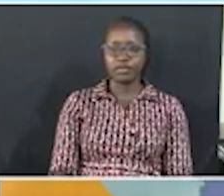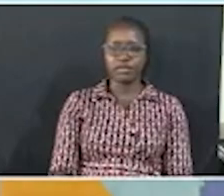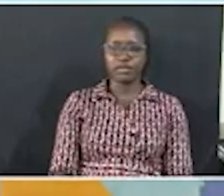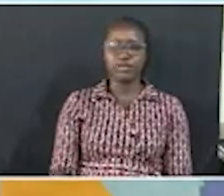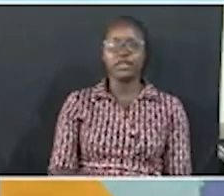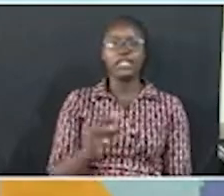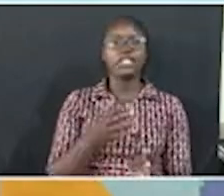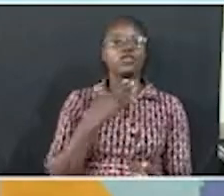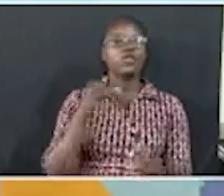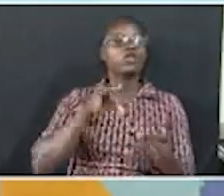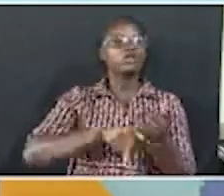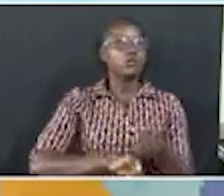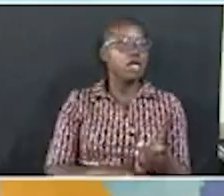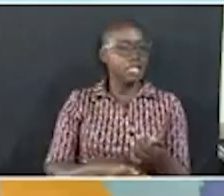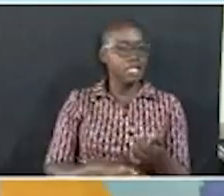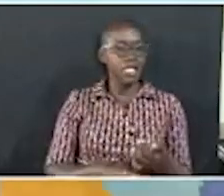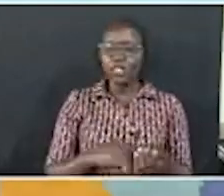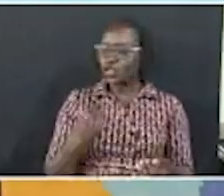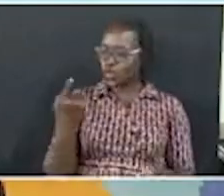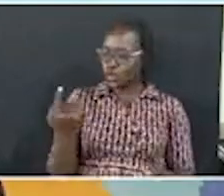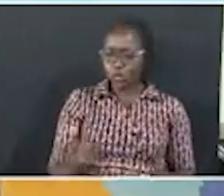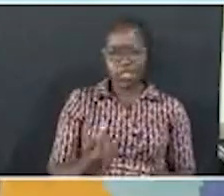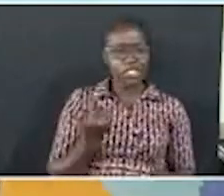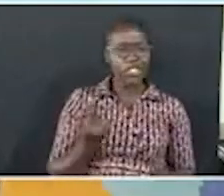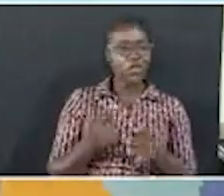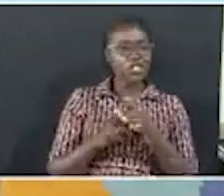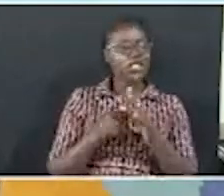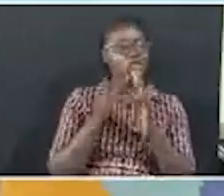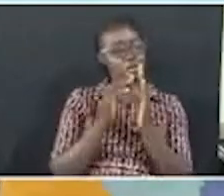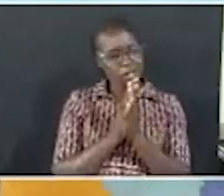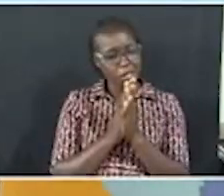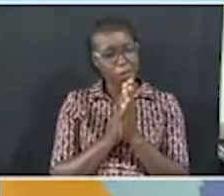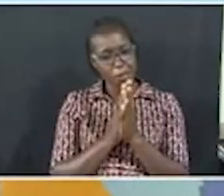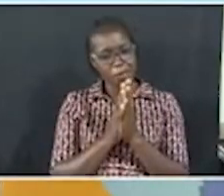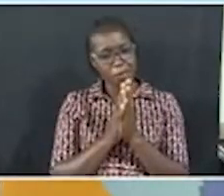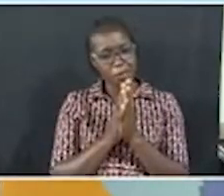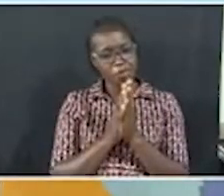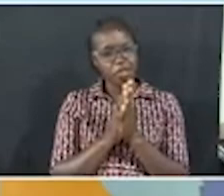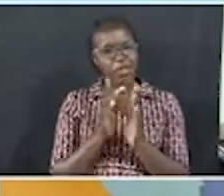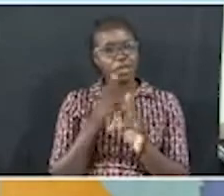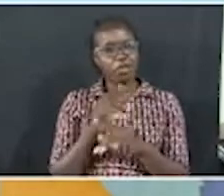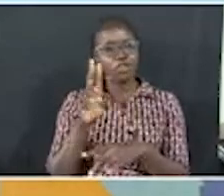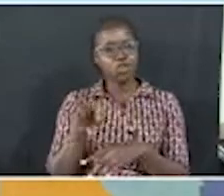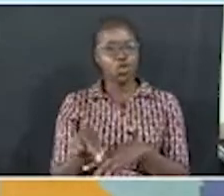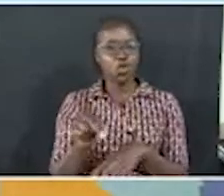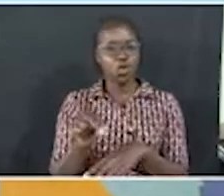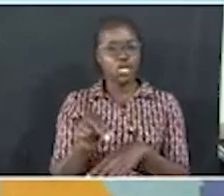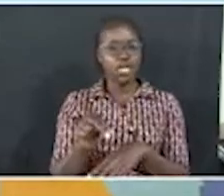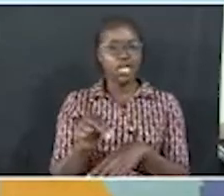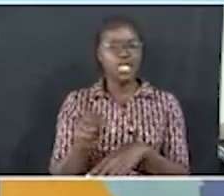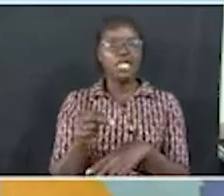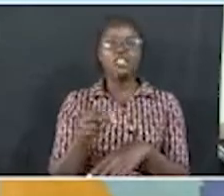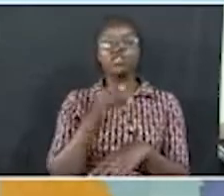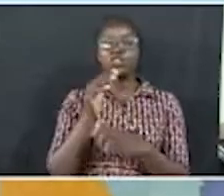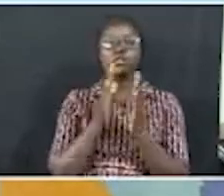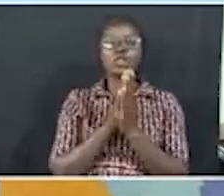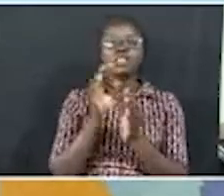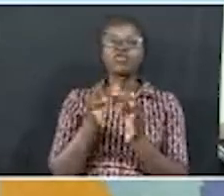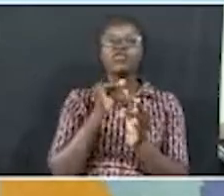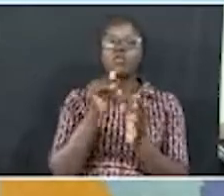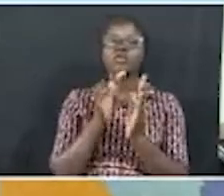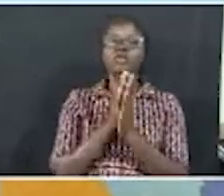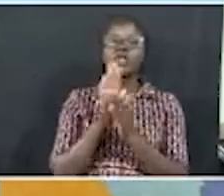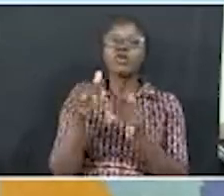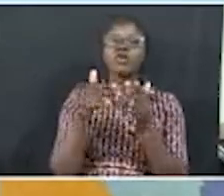If you want to marry, you are single, begin with prayer. But there will be no need to pray if you won't pray.